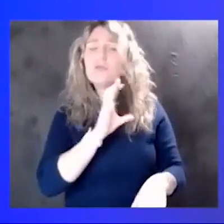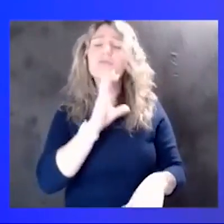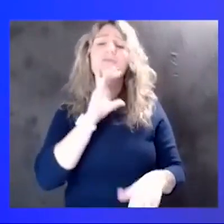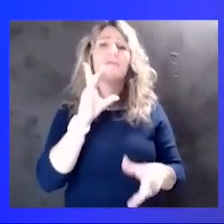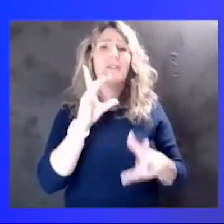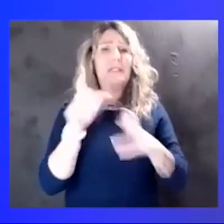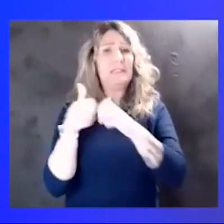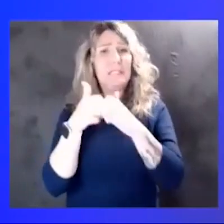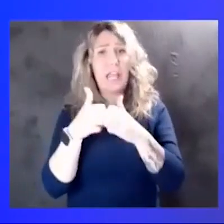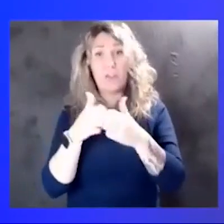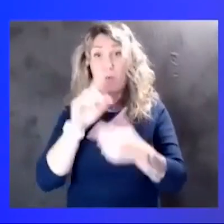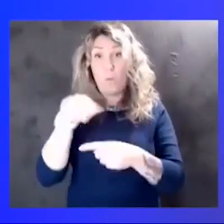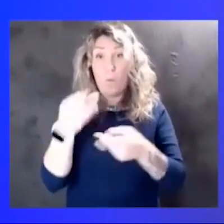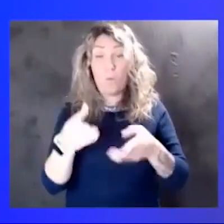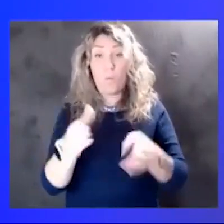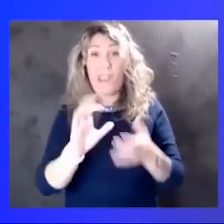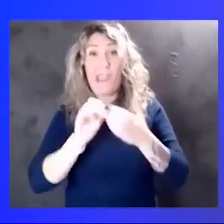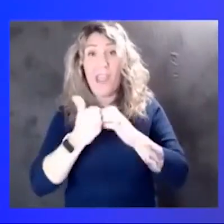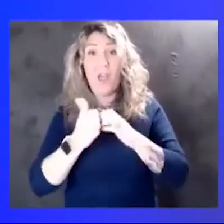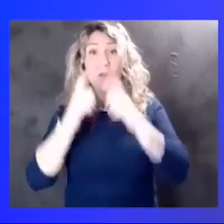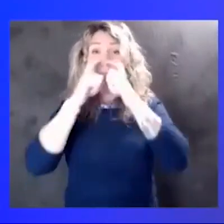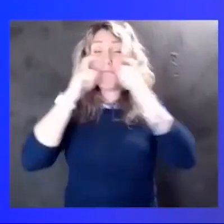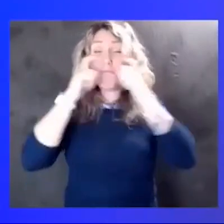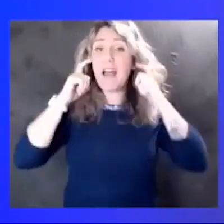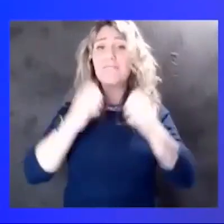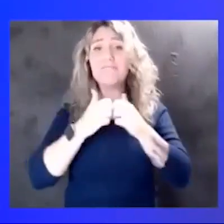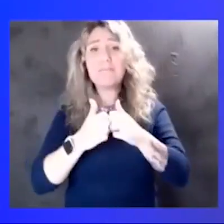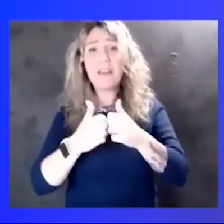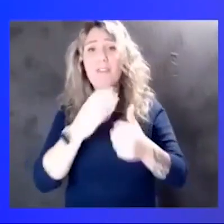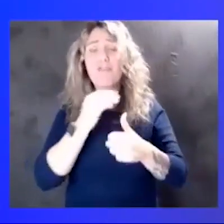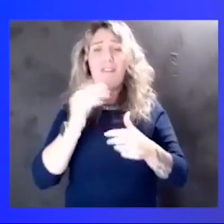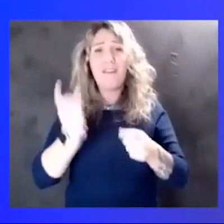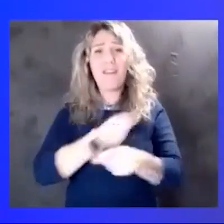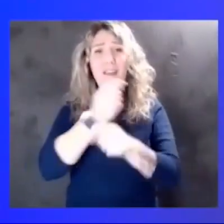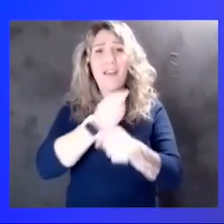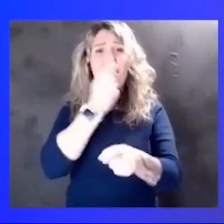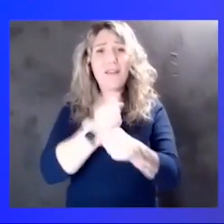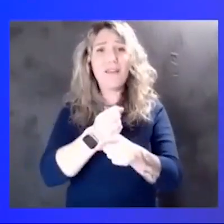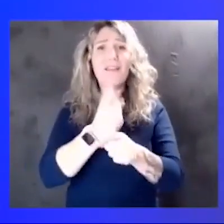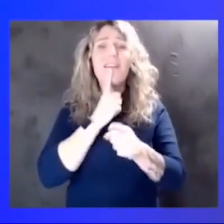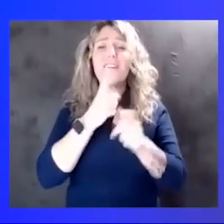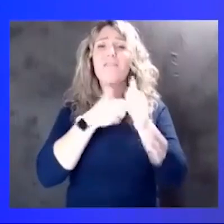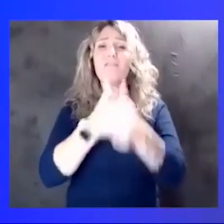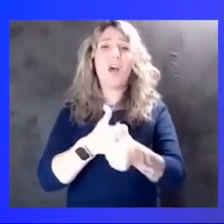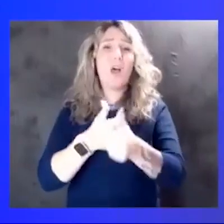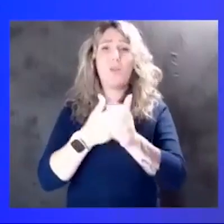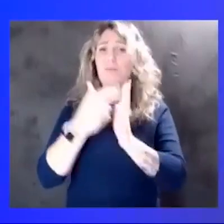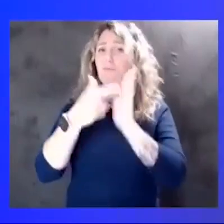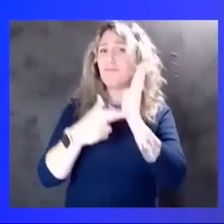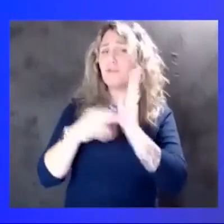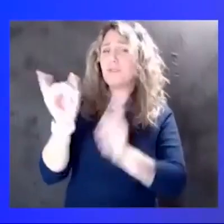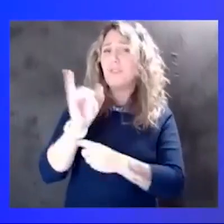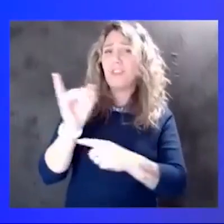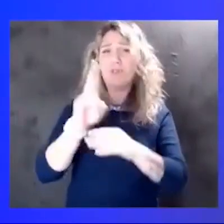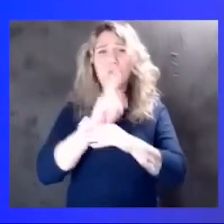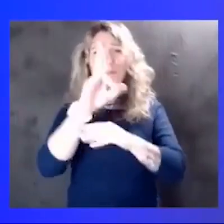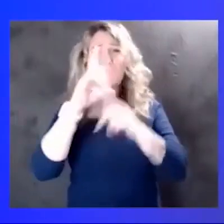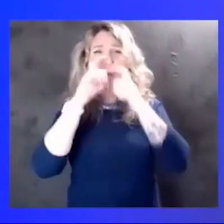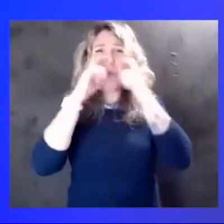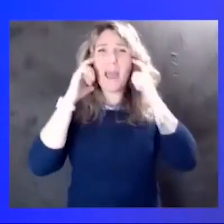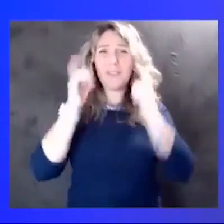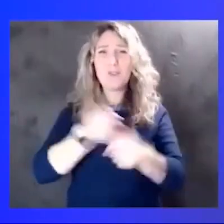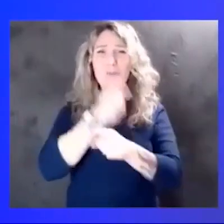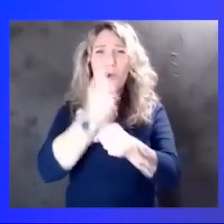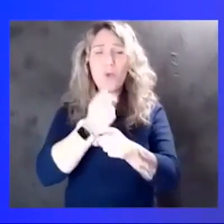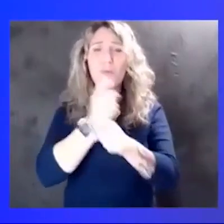together is to mask together and everyone, act appropriately. Follow the pillars of infection, like he says. Wear your mask, wear it properly. Don't be afraid to. I've tried to